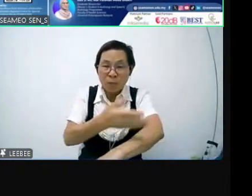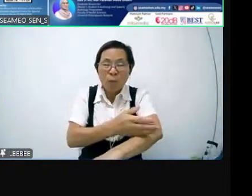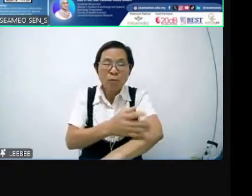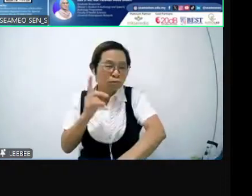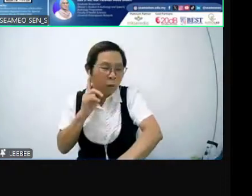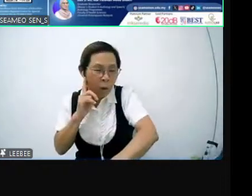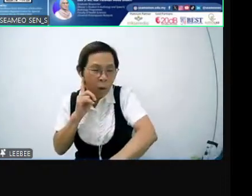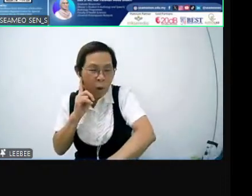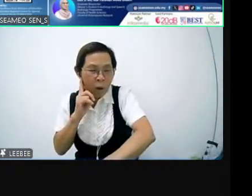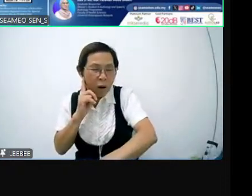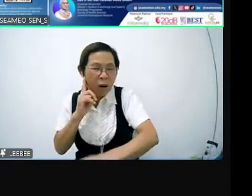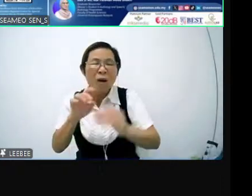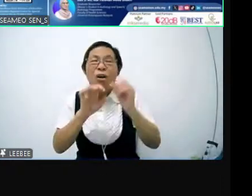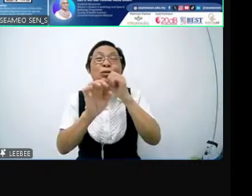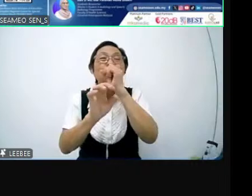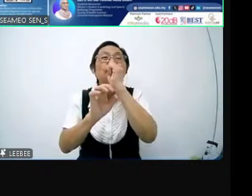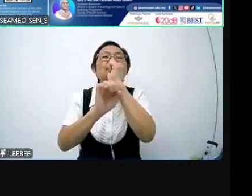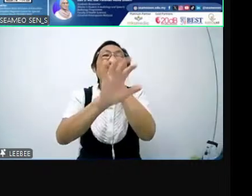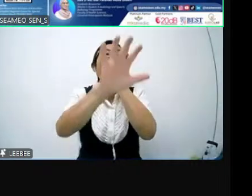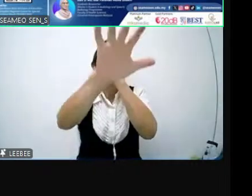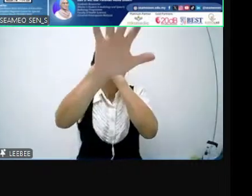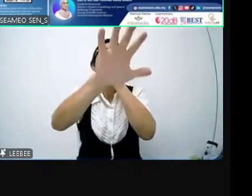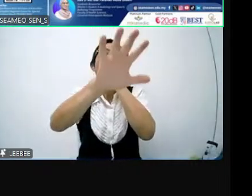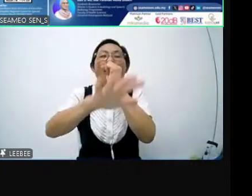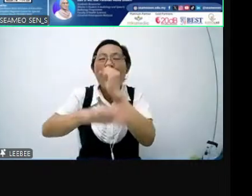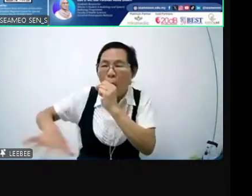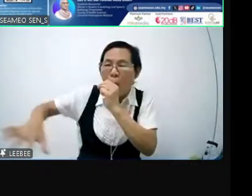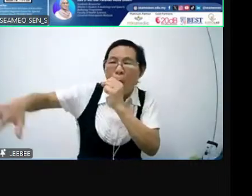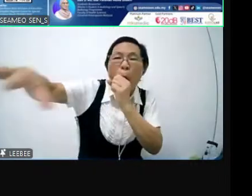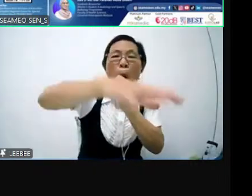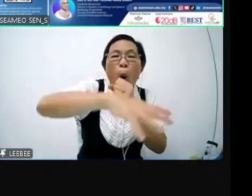distributing the sound evenly to the classroom.